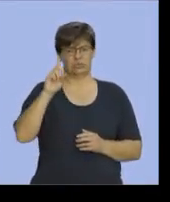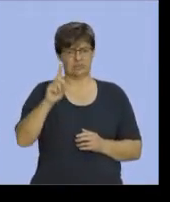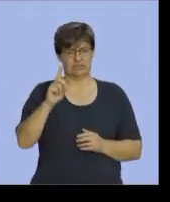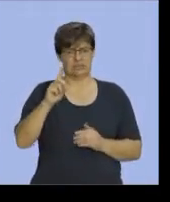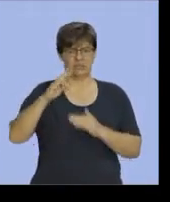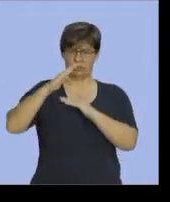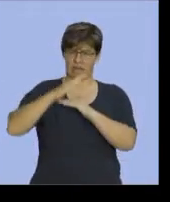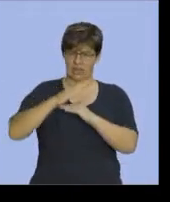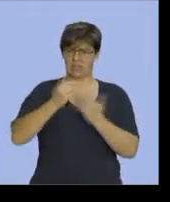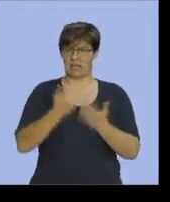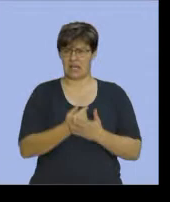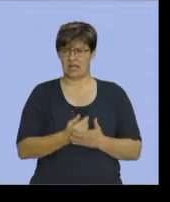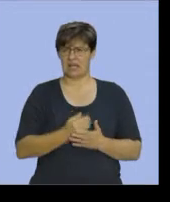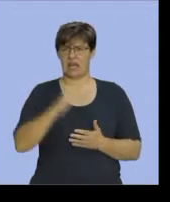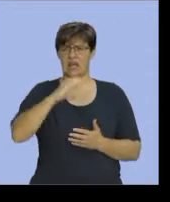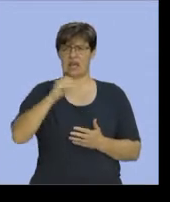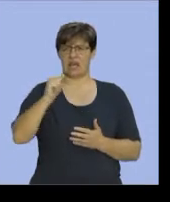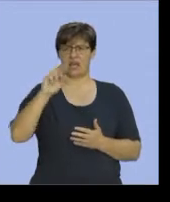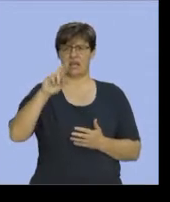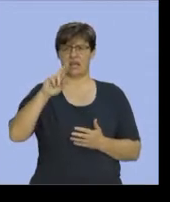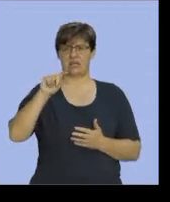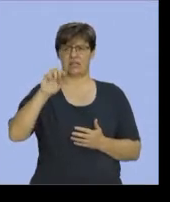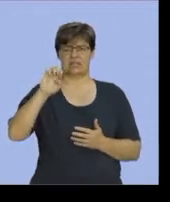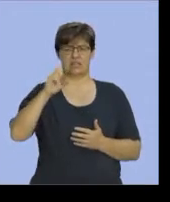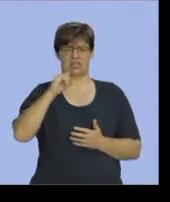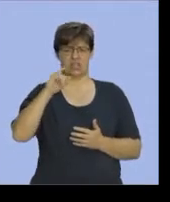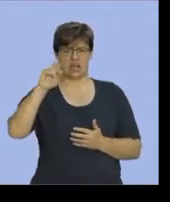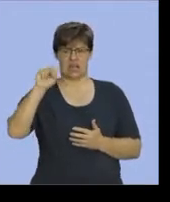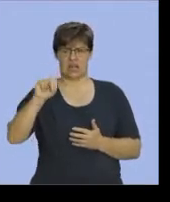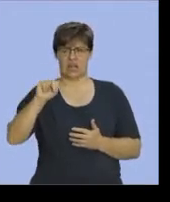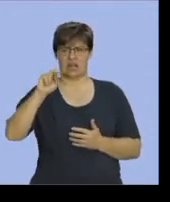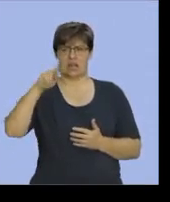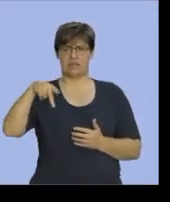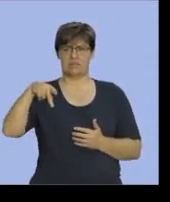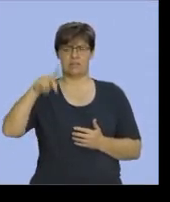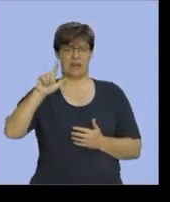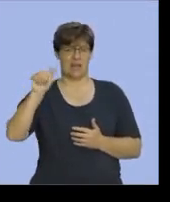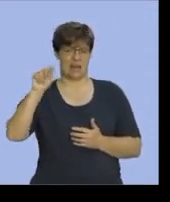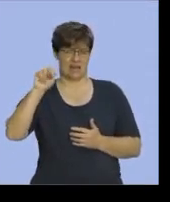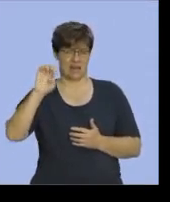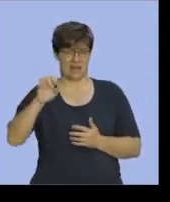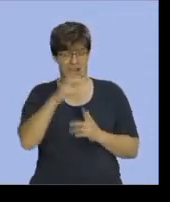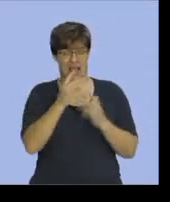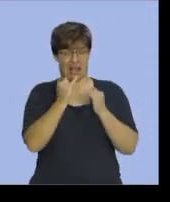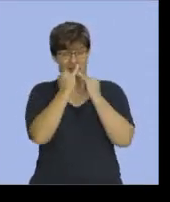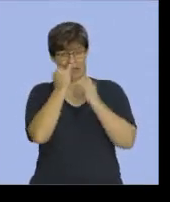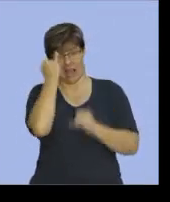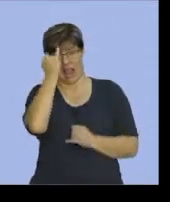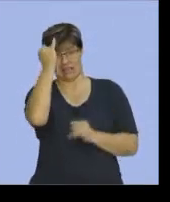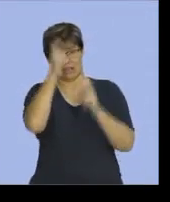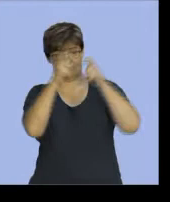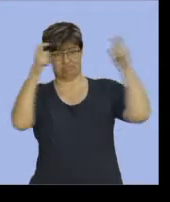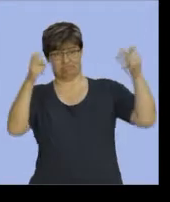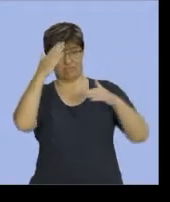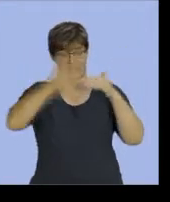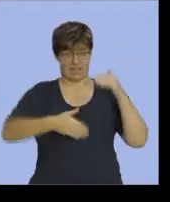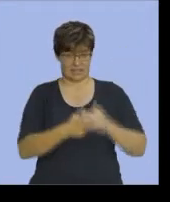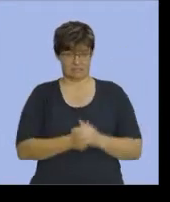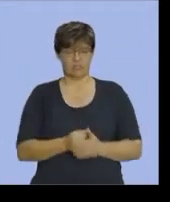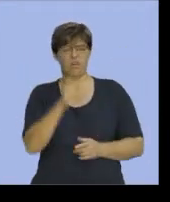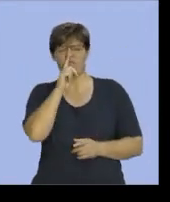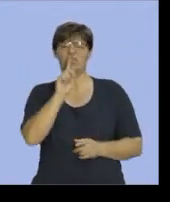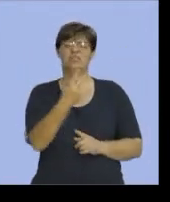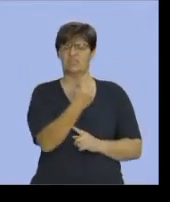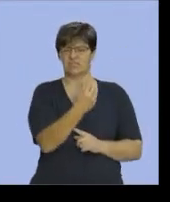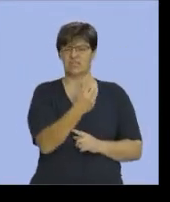then the Cartesian plane, which is the big idea. Now, for now, let's just do a quick recap of the theorem